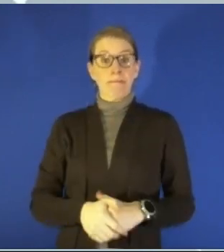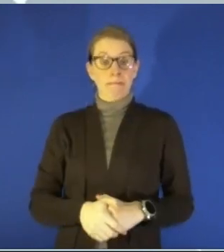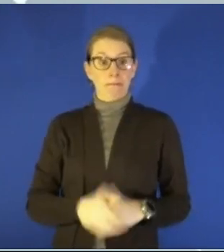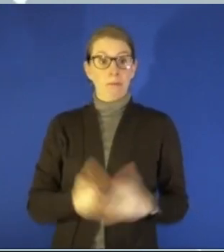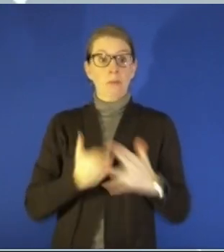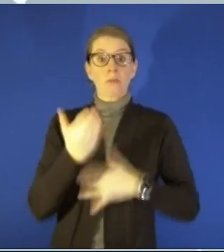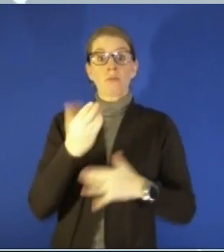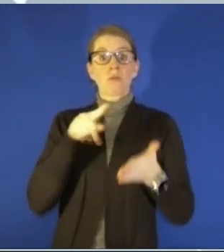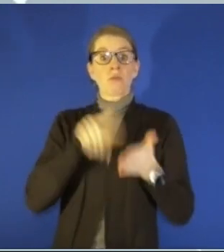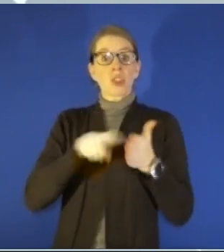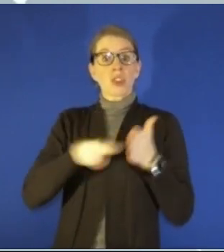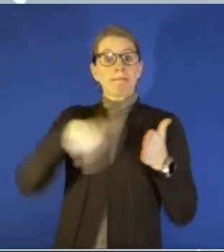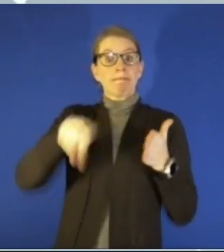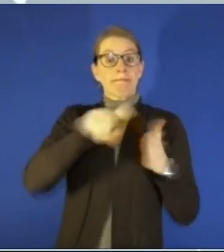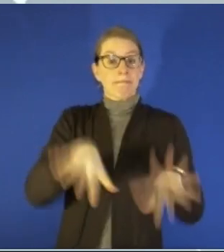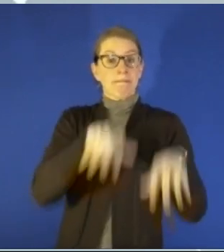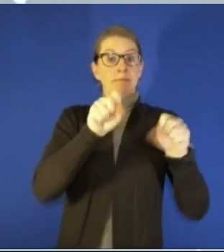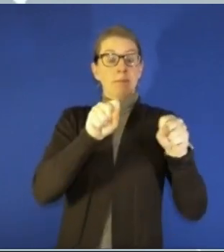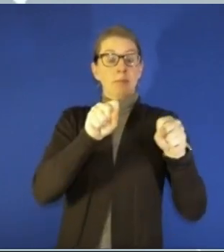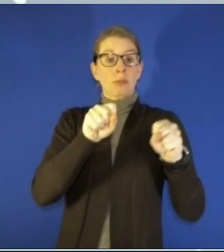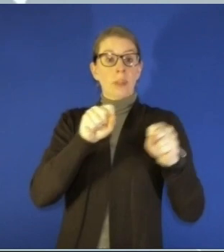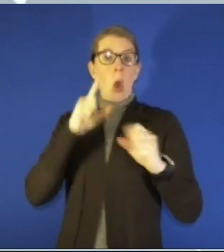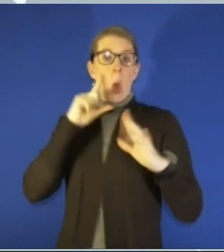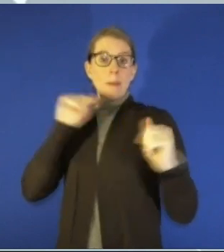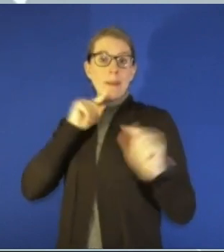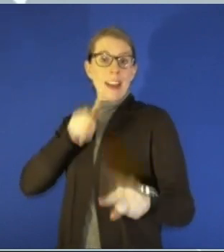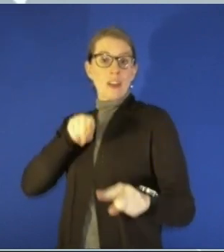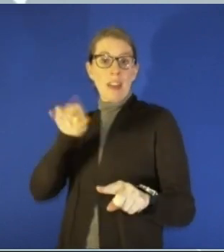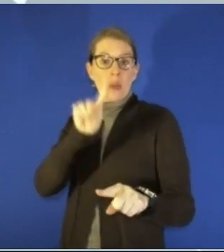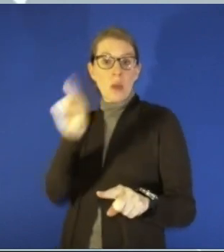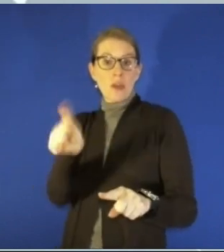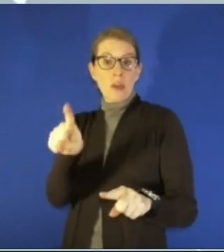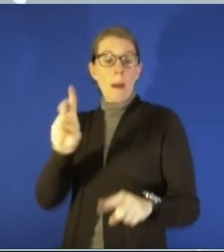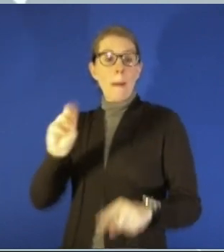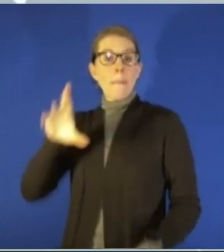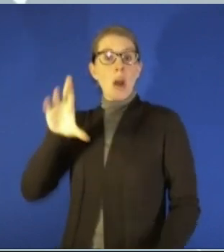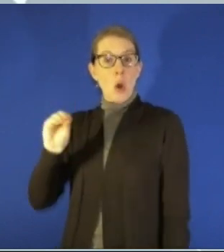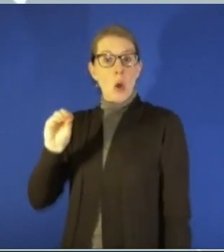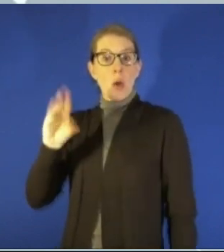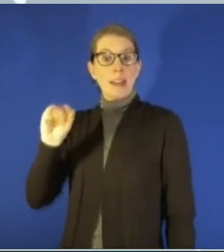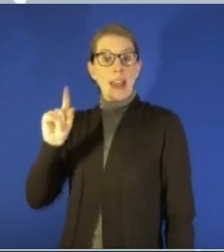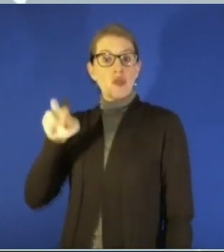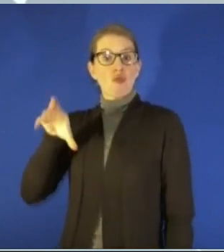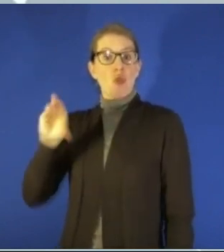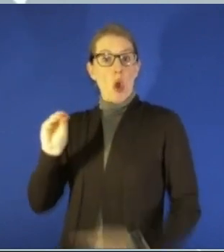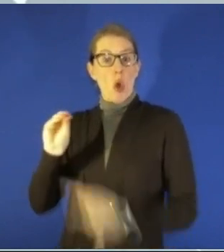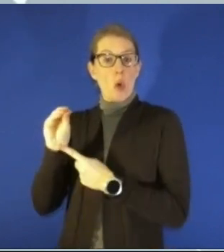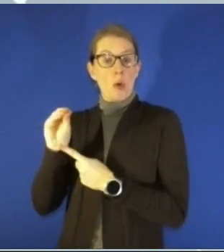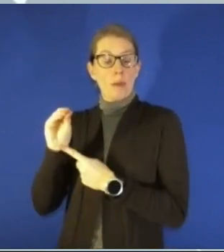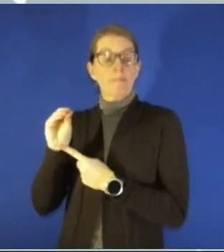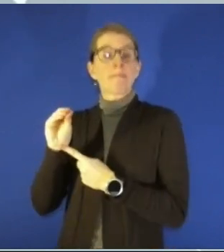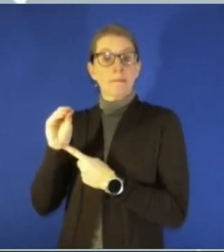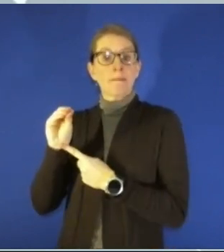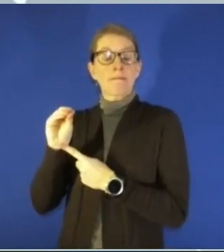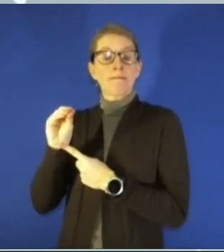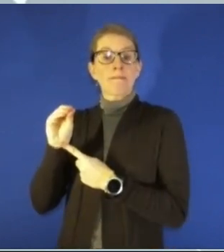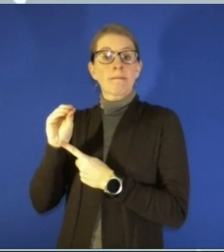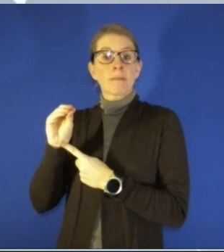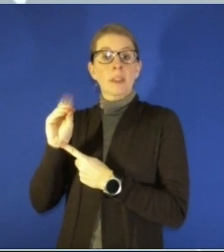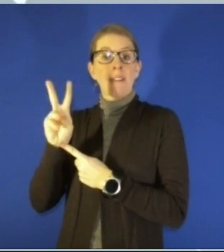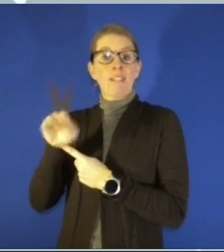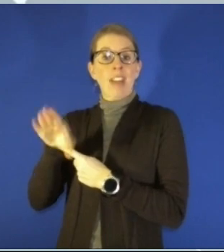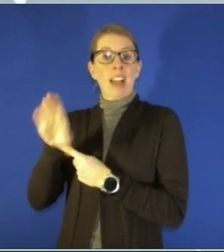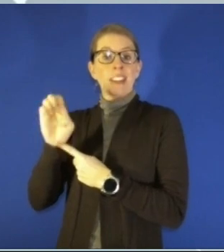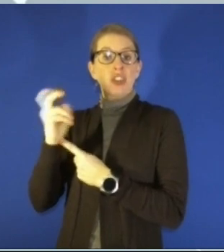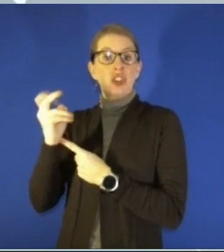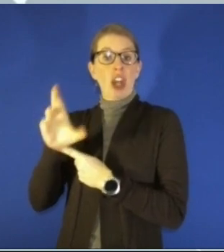are doing, they hope to answer that question. Dr. Mario Castro, Vice Chair of Clinical and Translational Research at KU Med and also